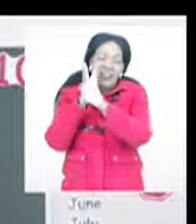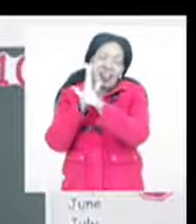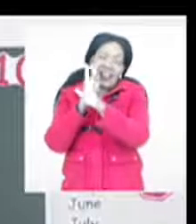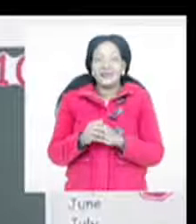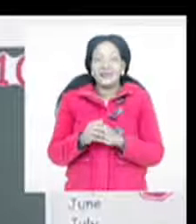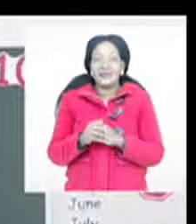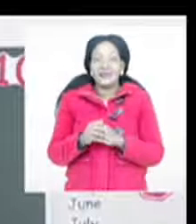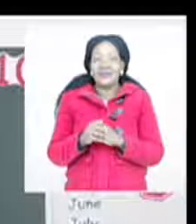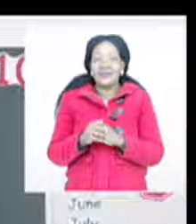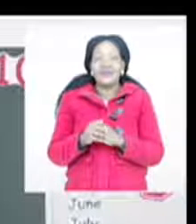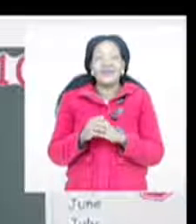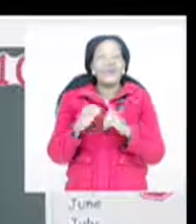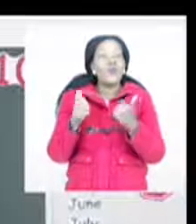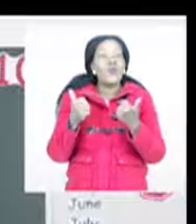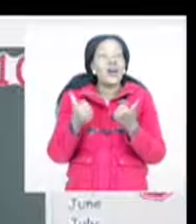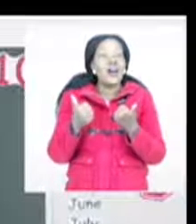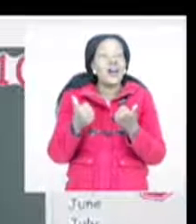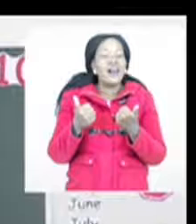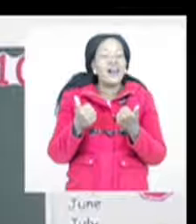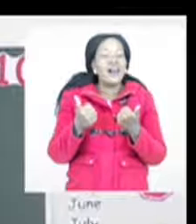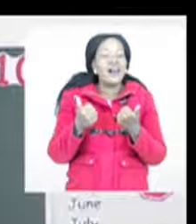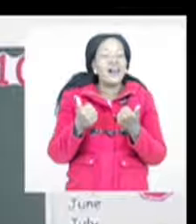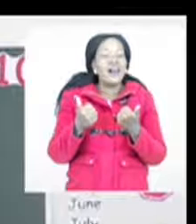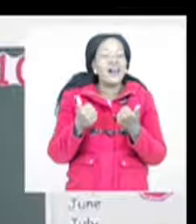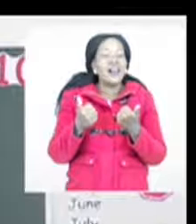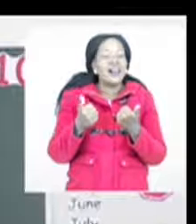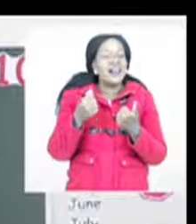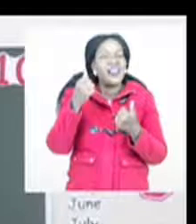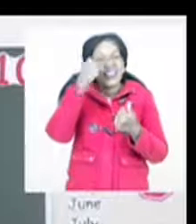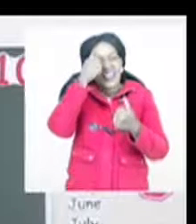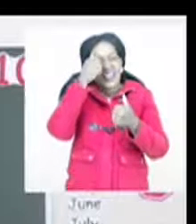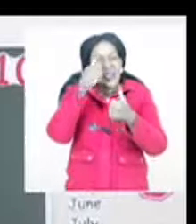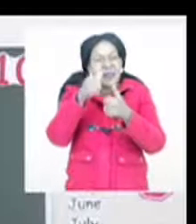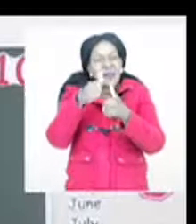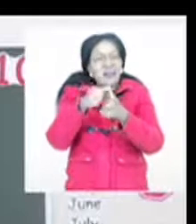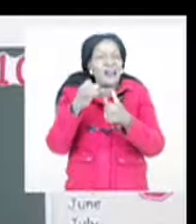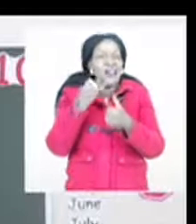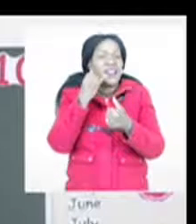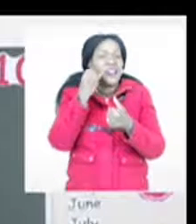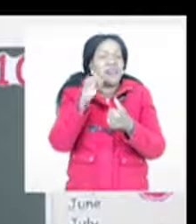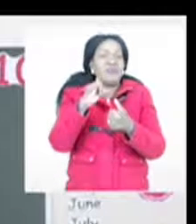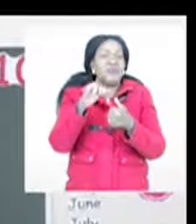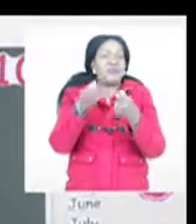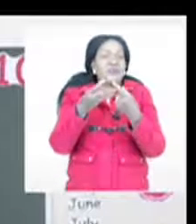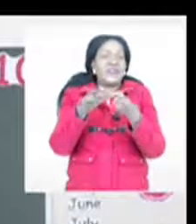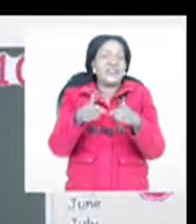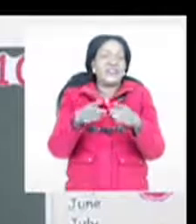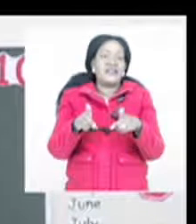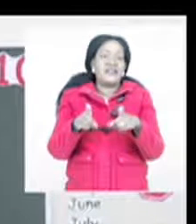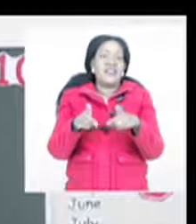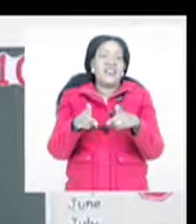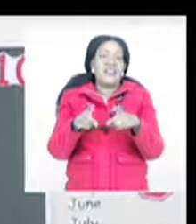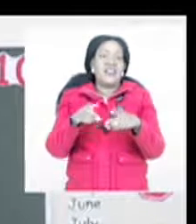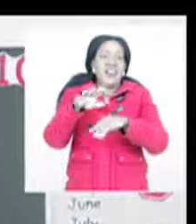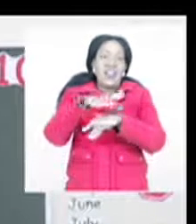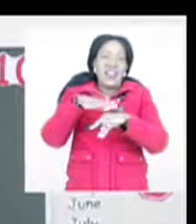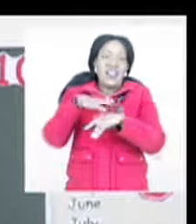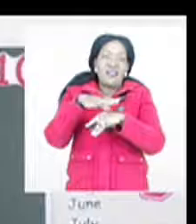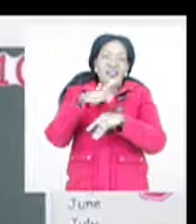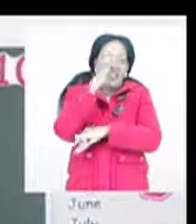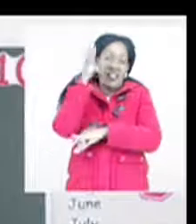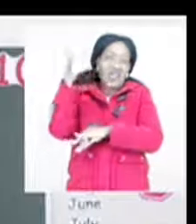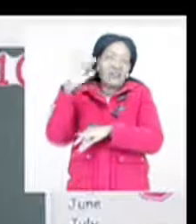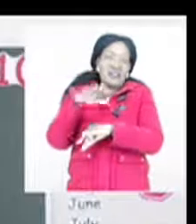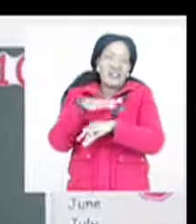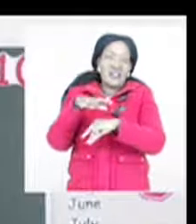your exercise. Well, friends, you remember earlier I just said that we have different kinds of wildlife. We have our